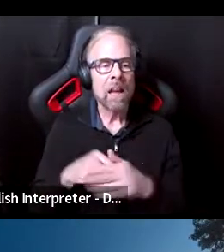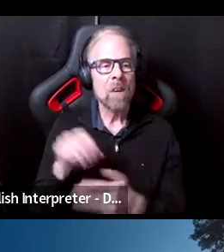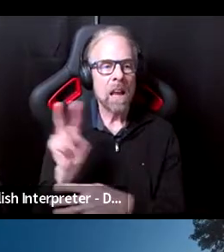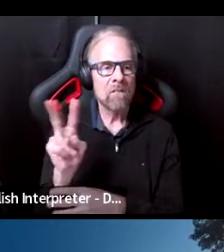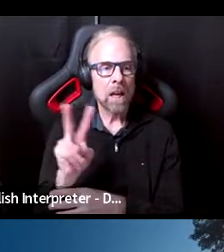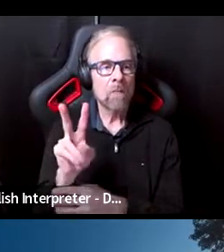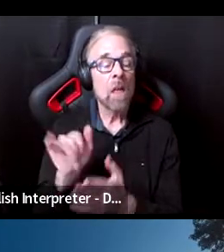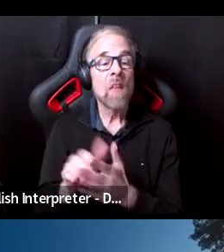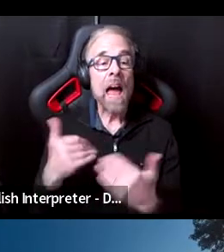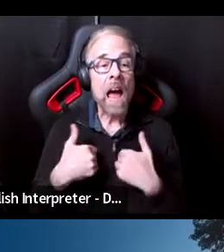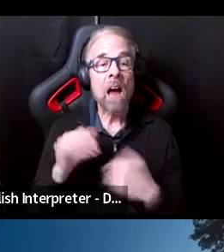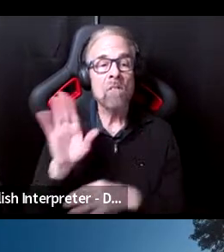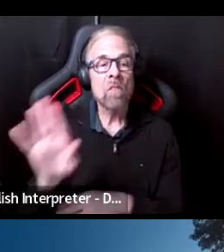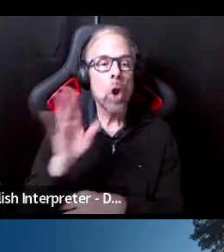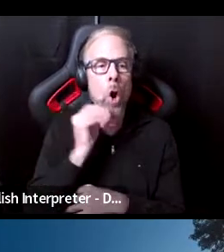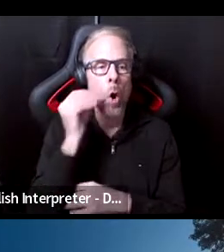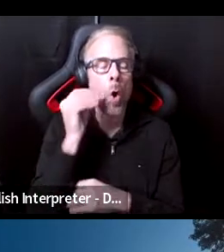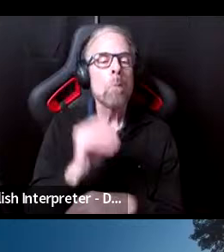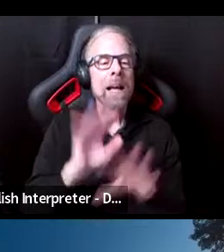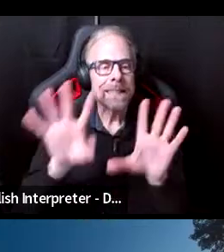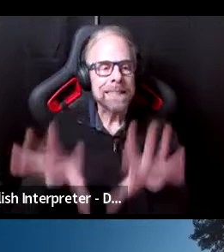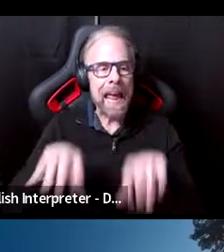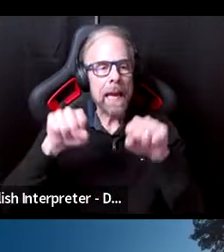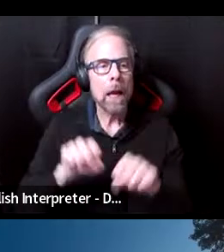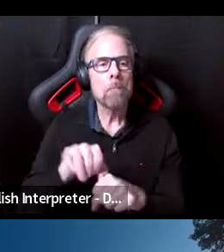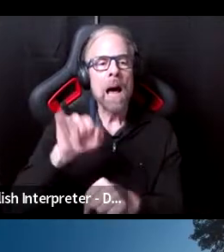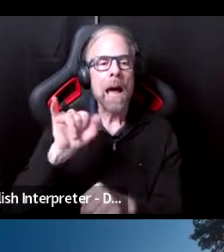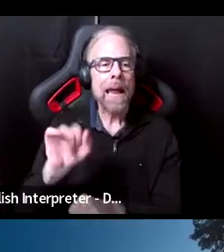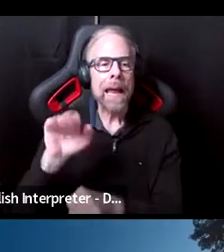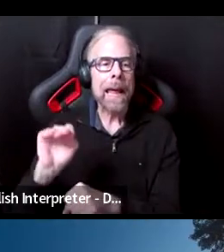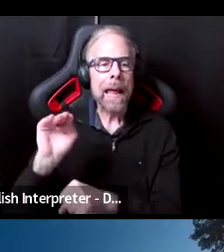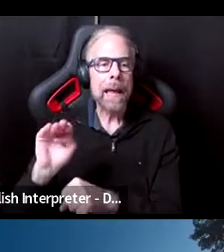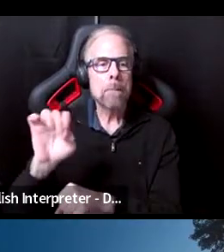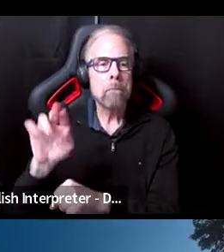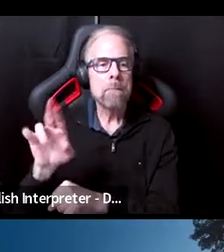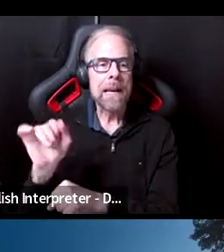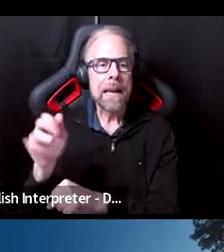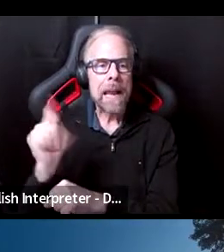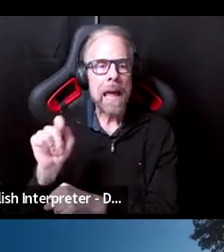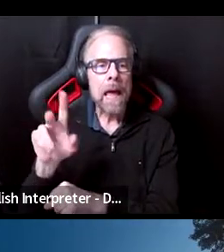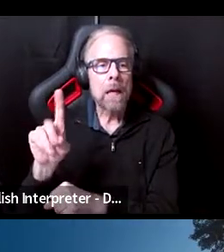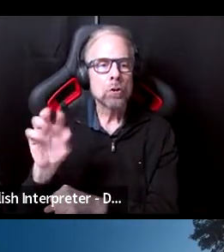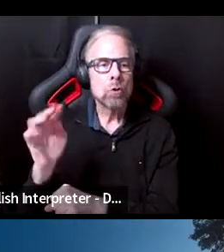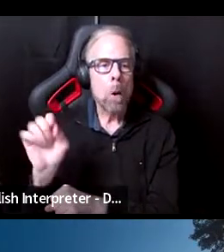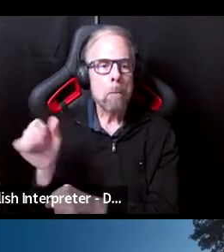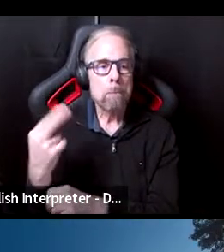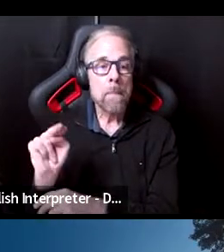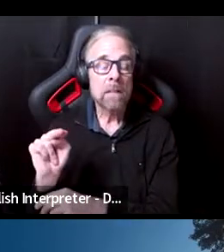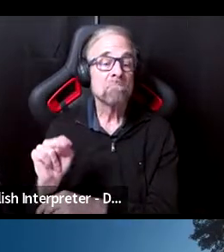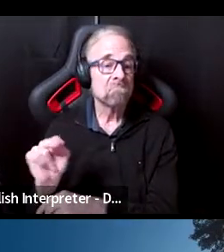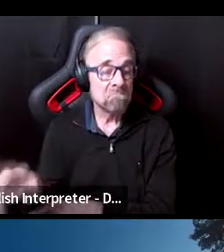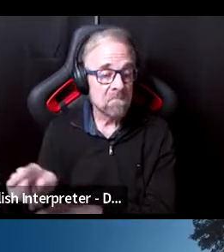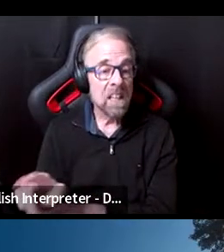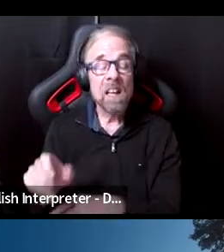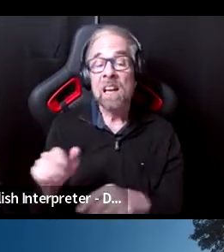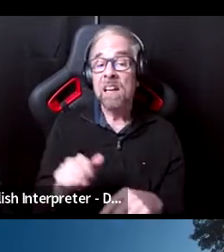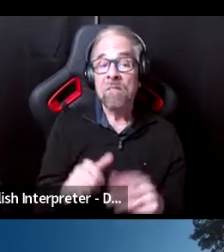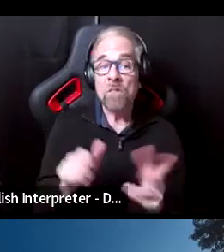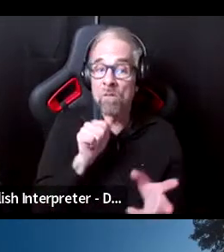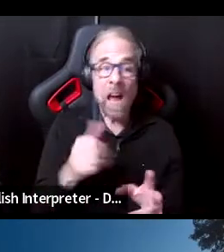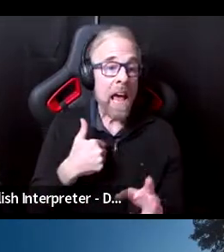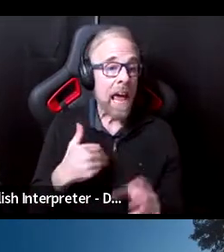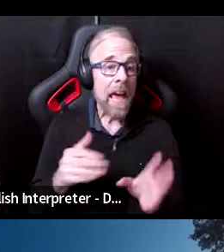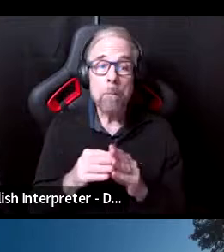homes taken by eminent domain, had a group meeting with IBR yet? If not, why and when will that happen?